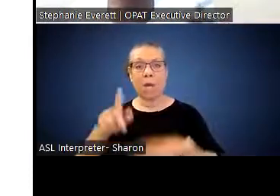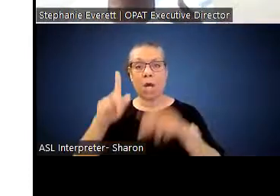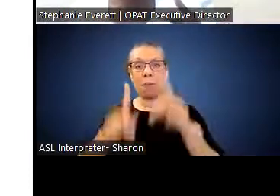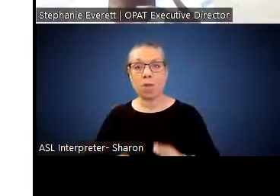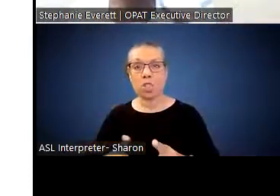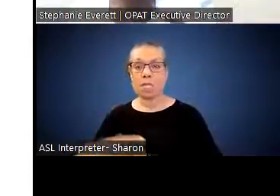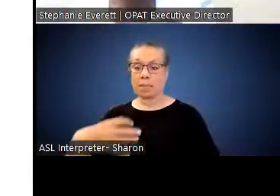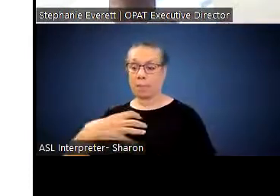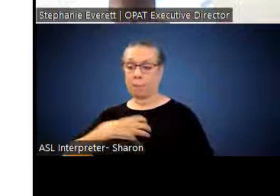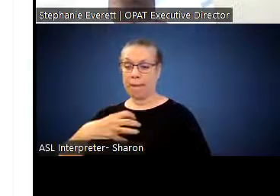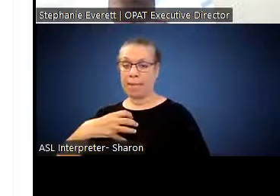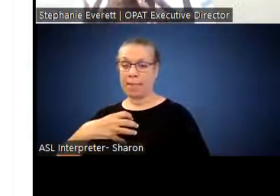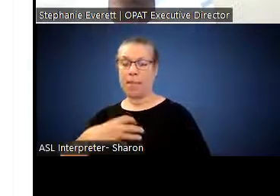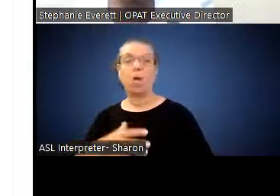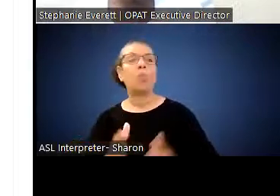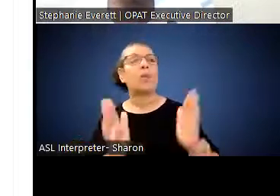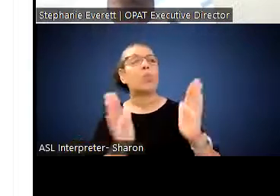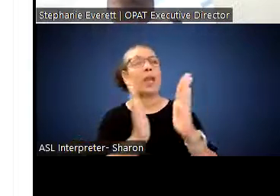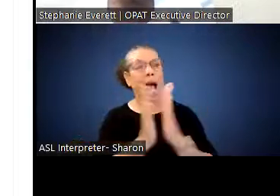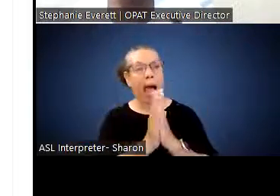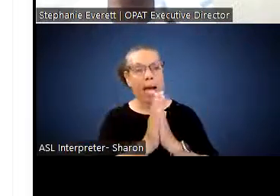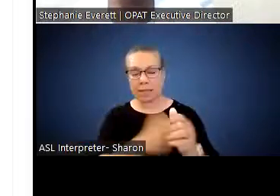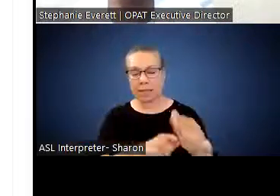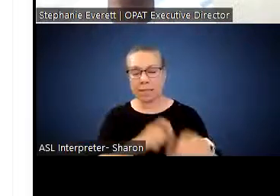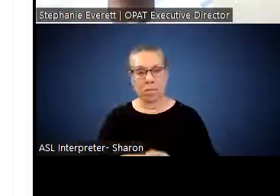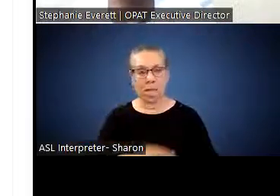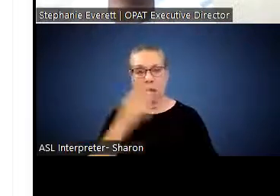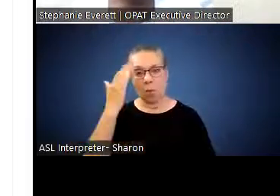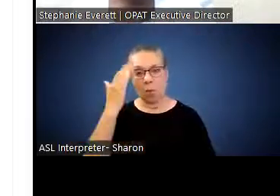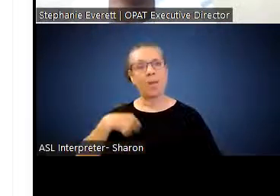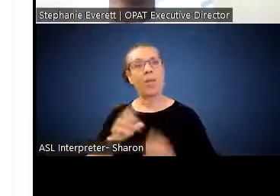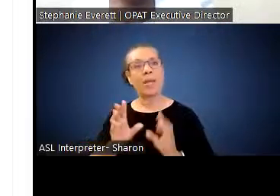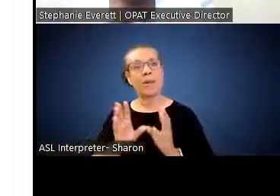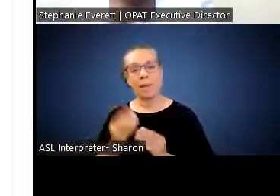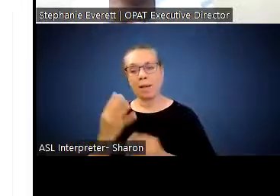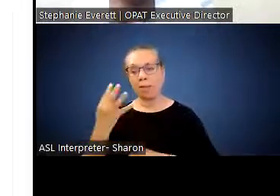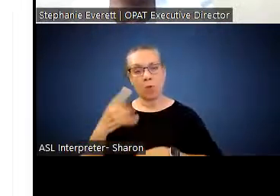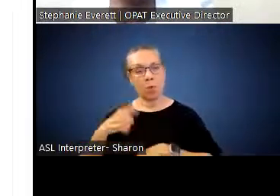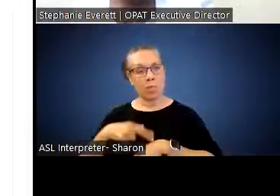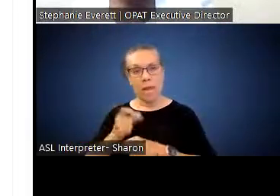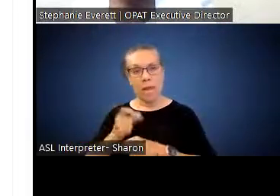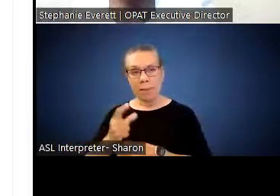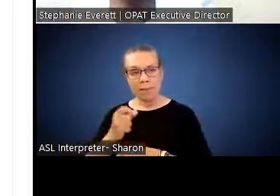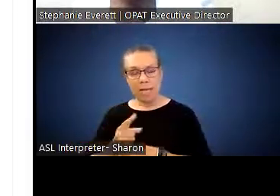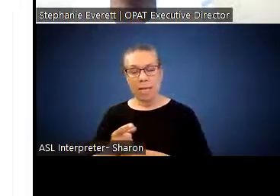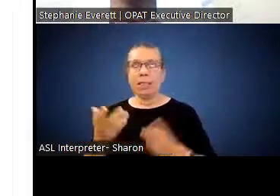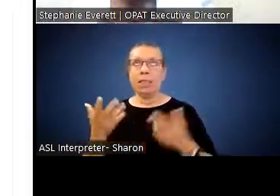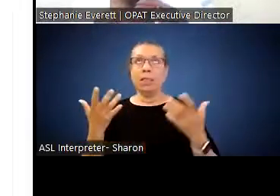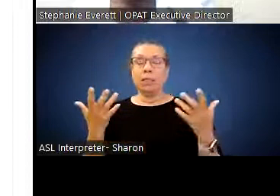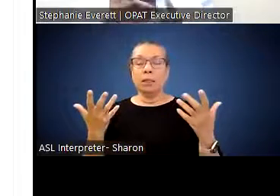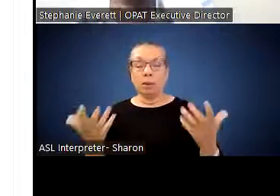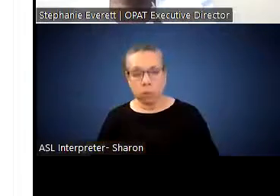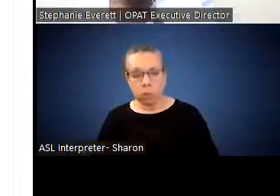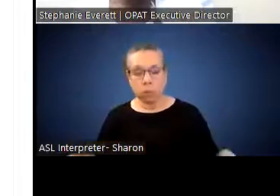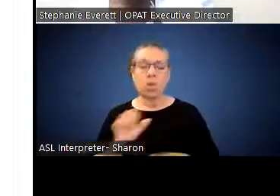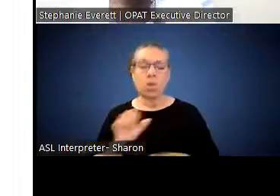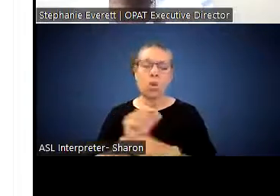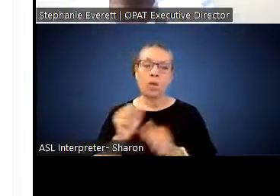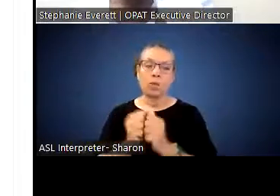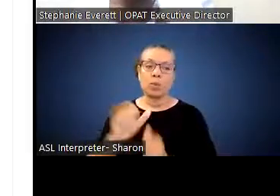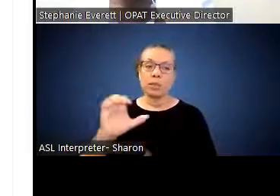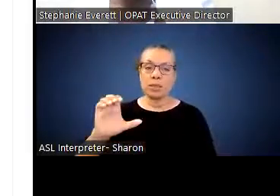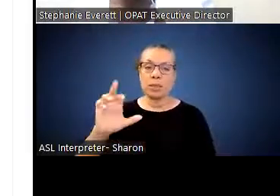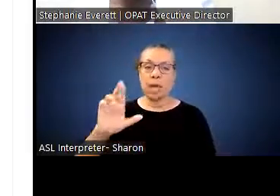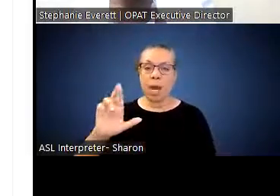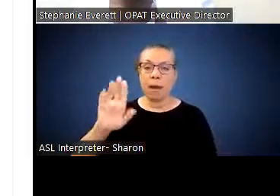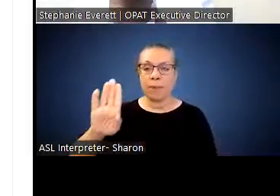time, because the CRB only meets 4 times a year. So we're working with CRB about extending